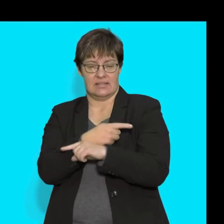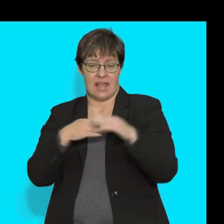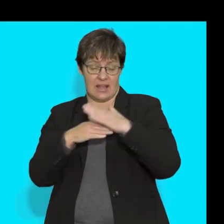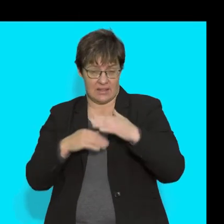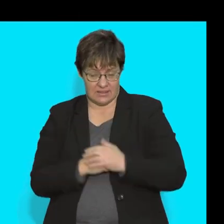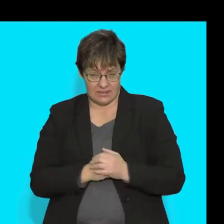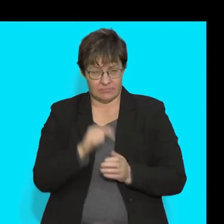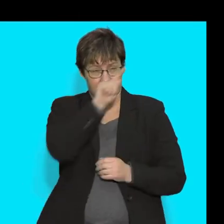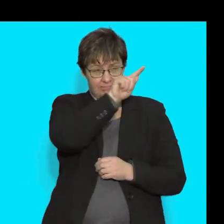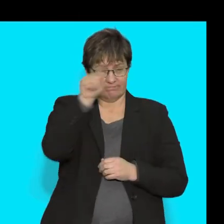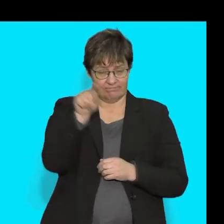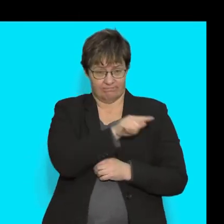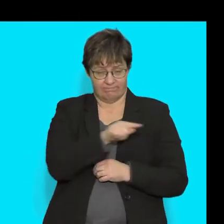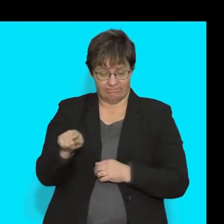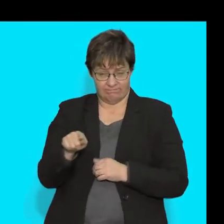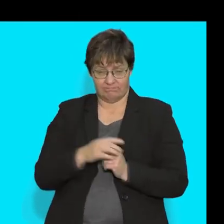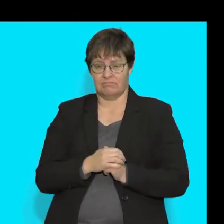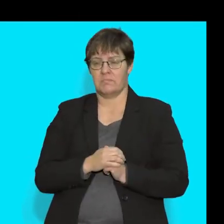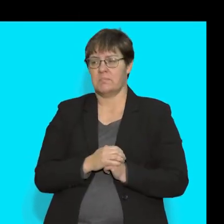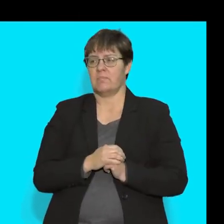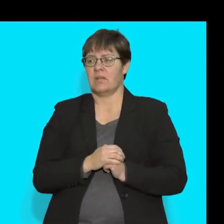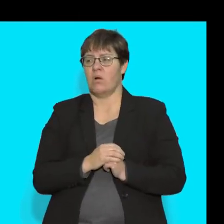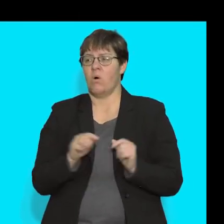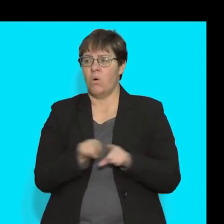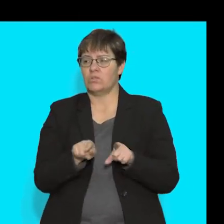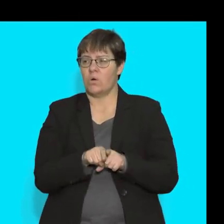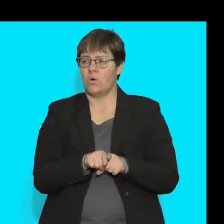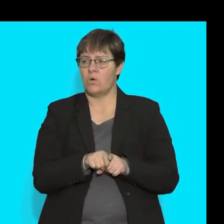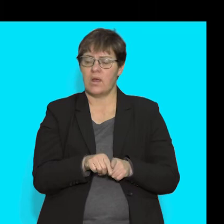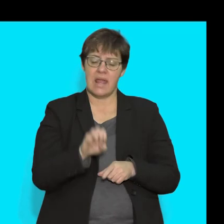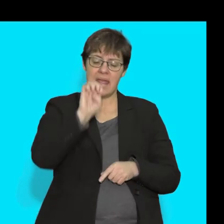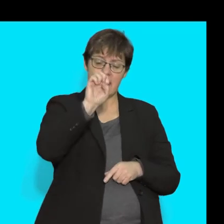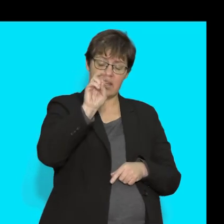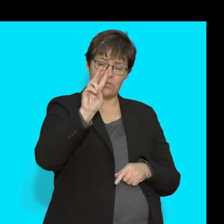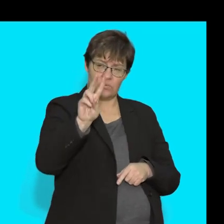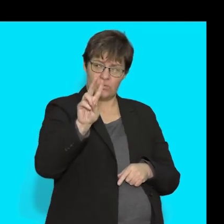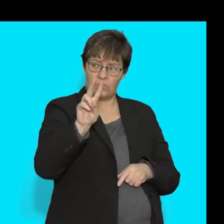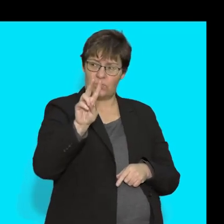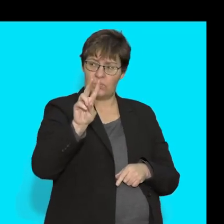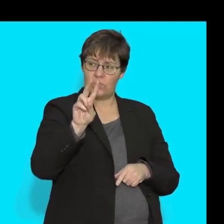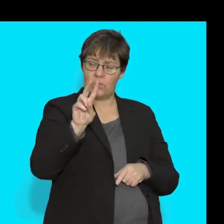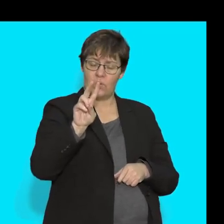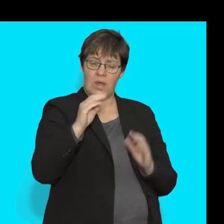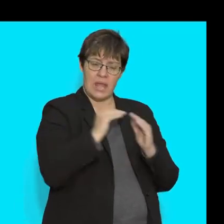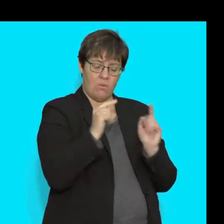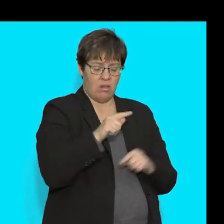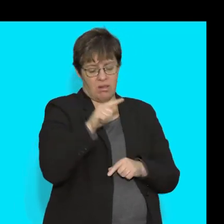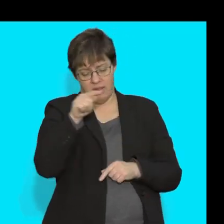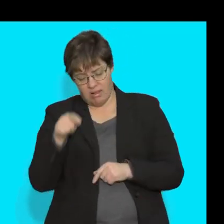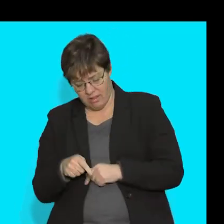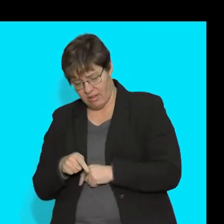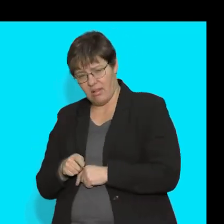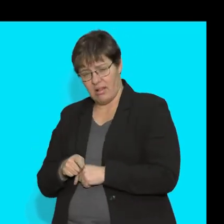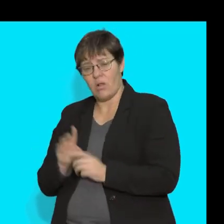angles, right? But I also know that the angle E2 will be equals to